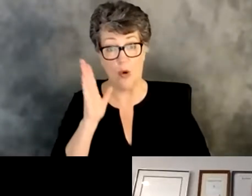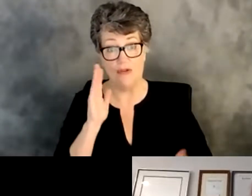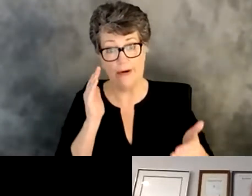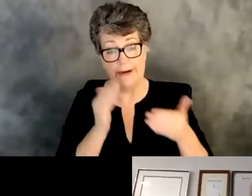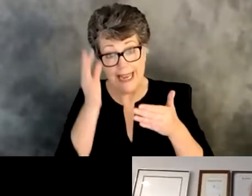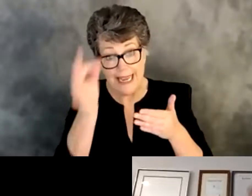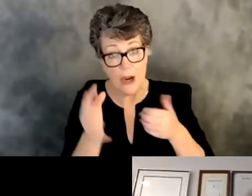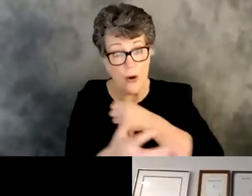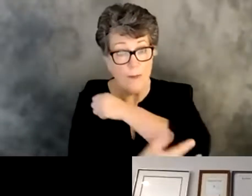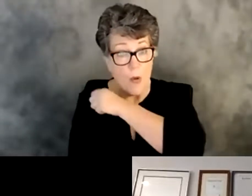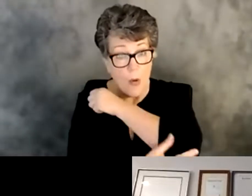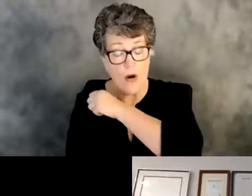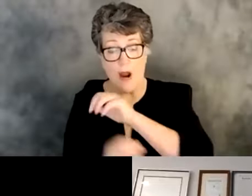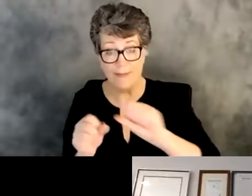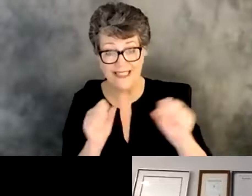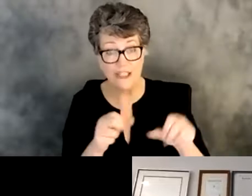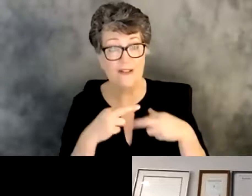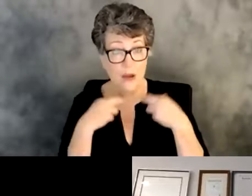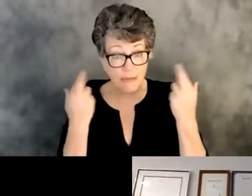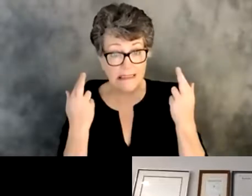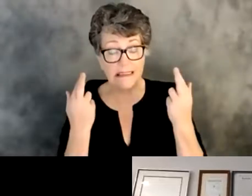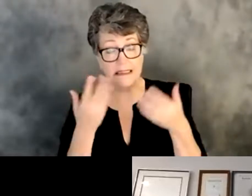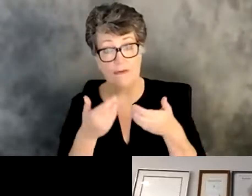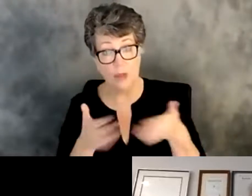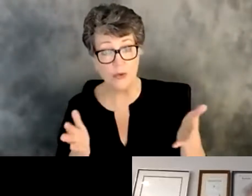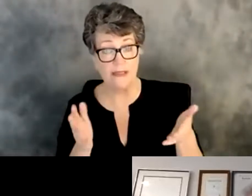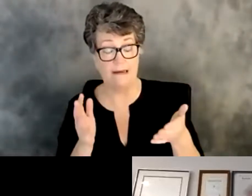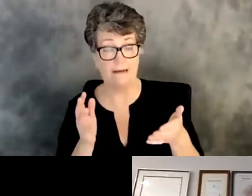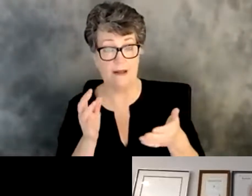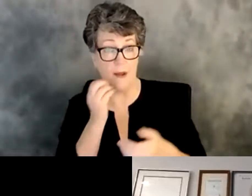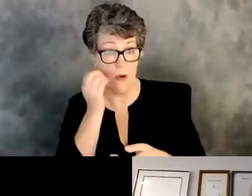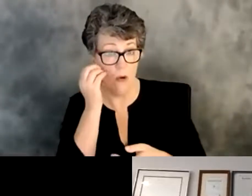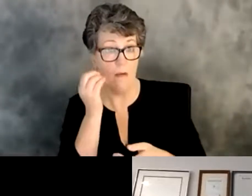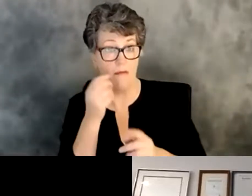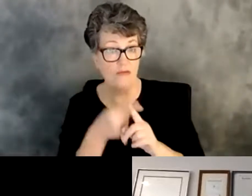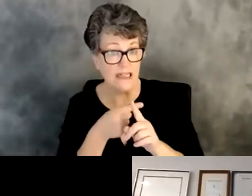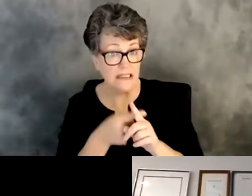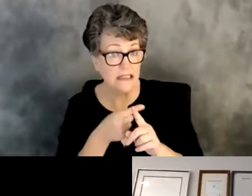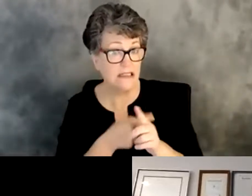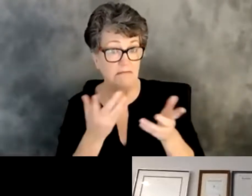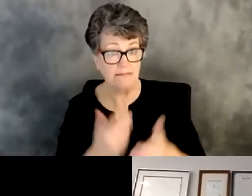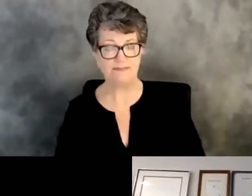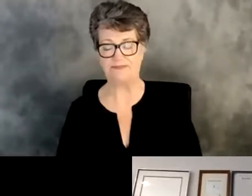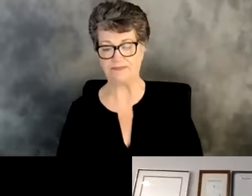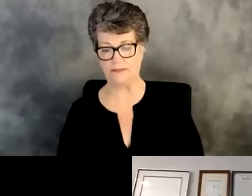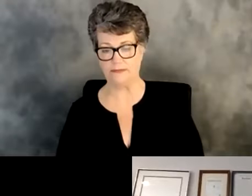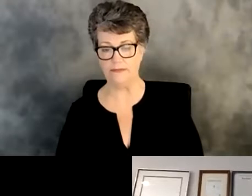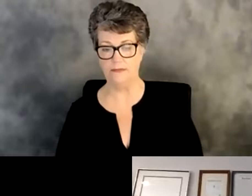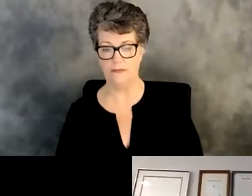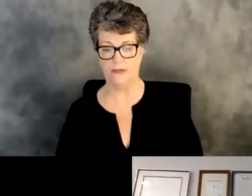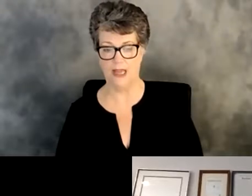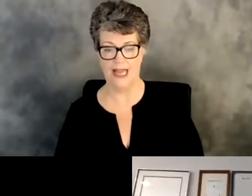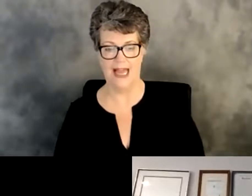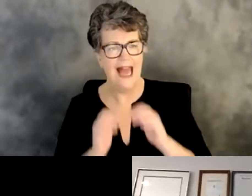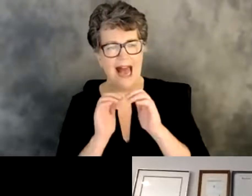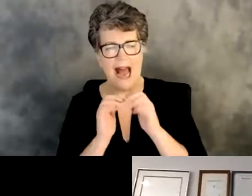and potentially at risk of losing their rent and or their homes. And so how will